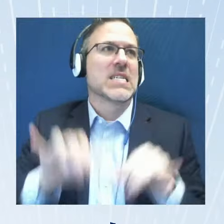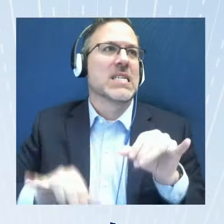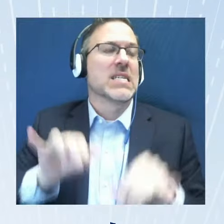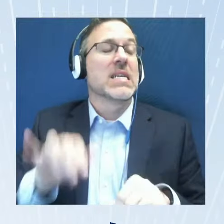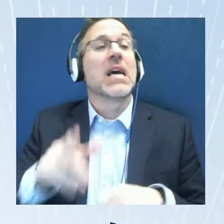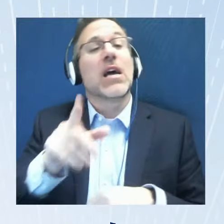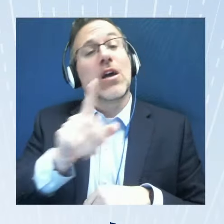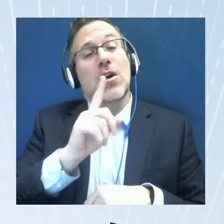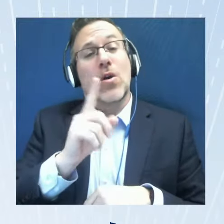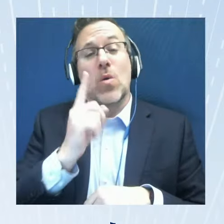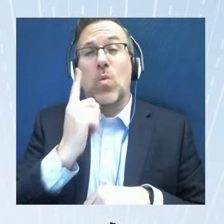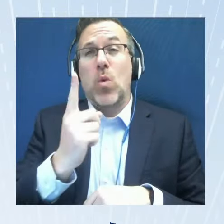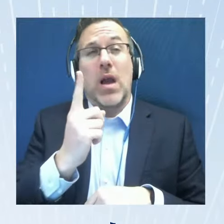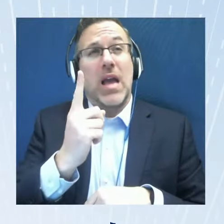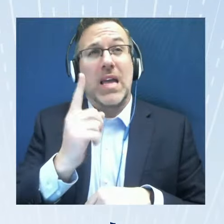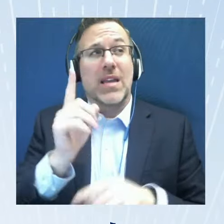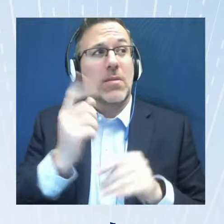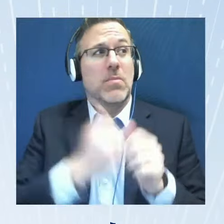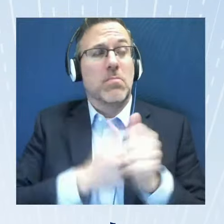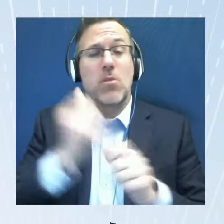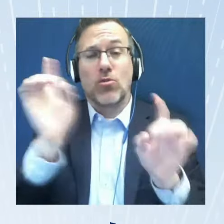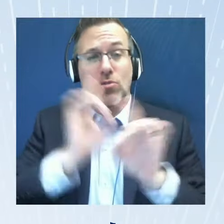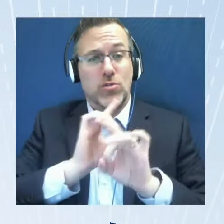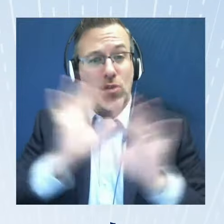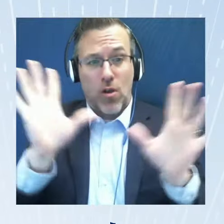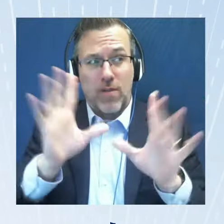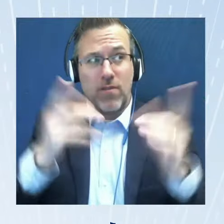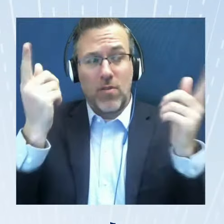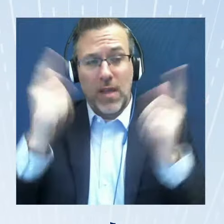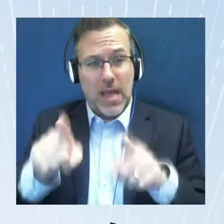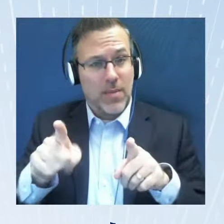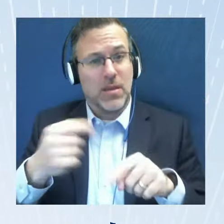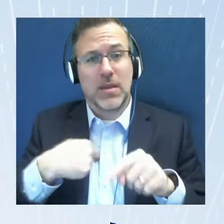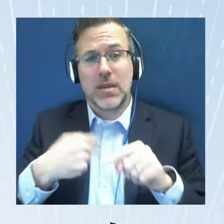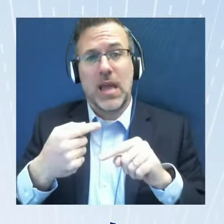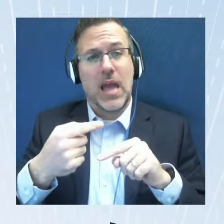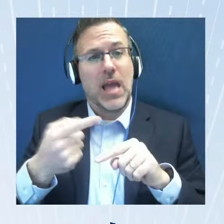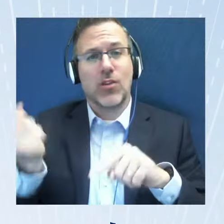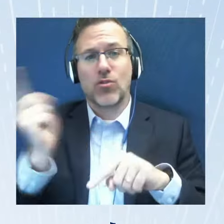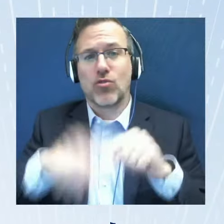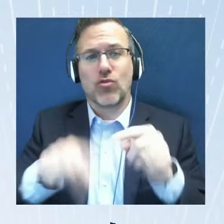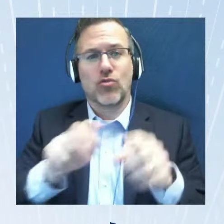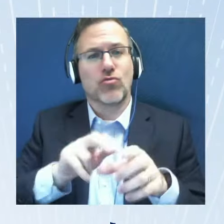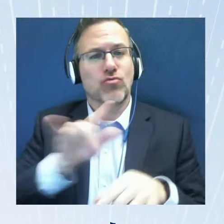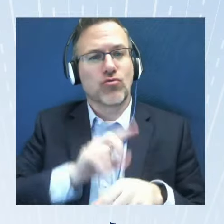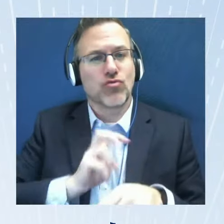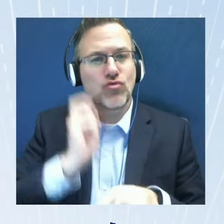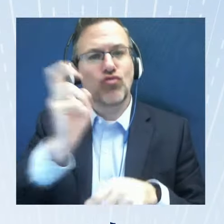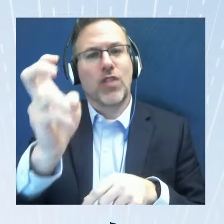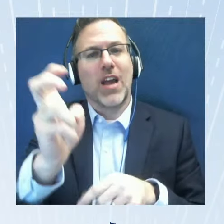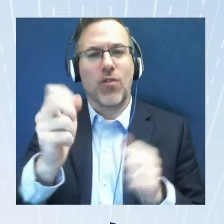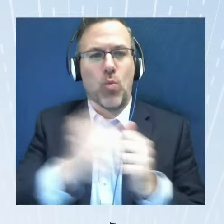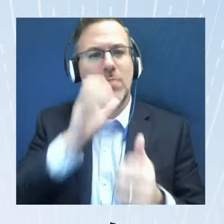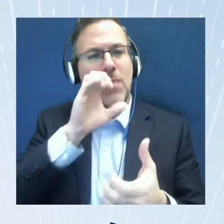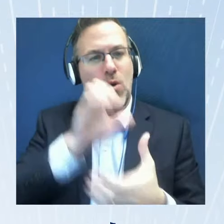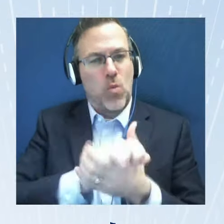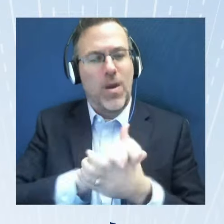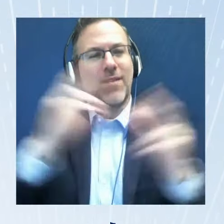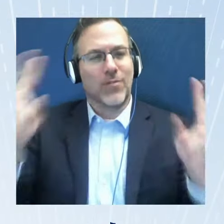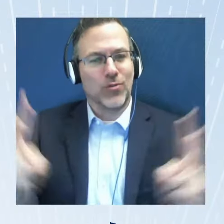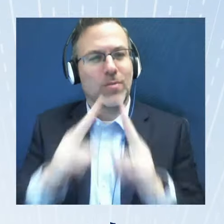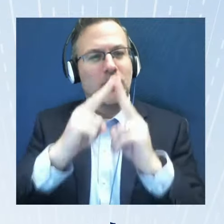devastating things that happened to me was I couldn't go with my wife to Paris that was a dream vacation, and I couldn't go